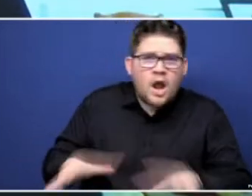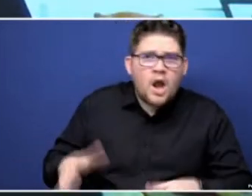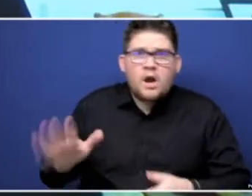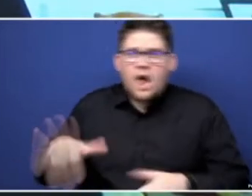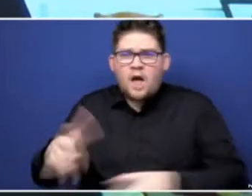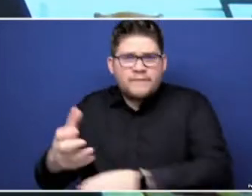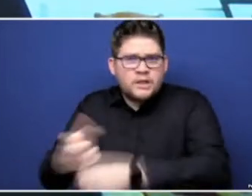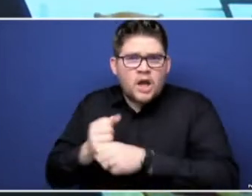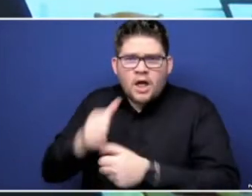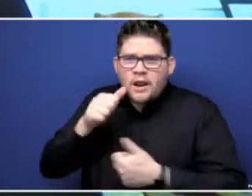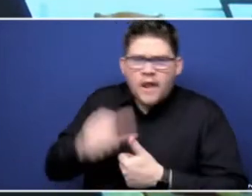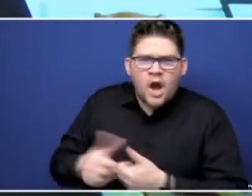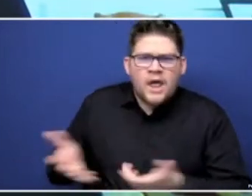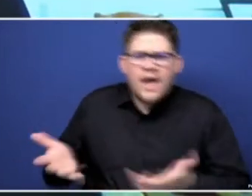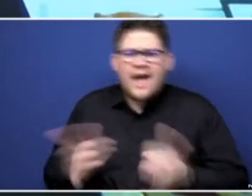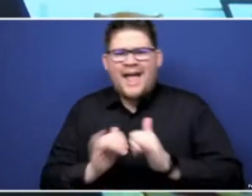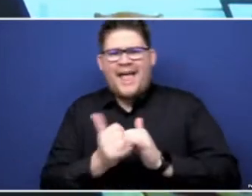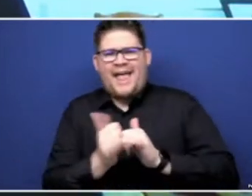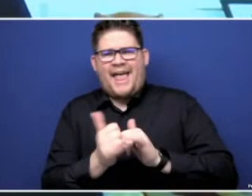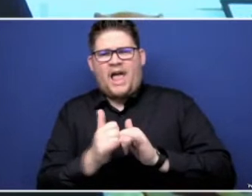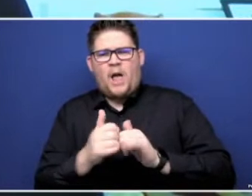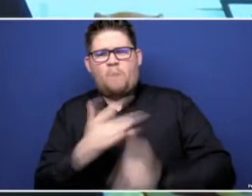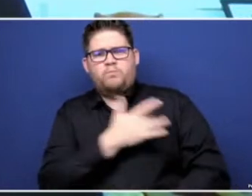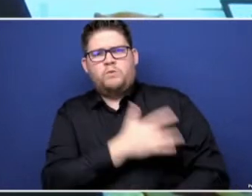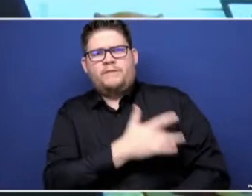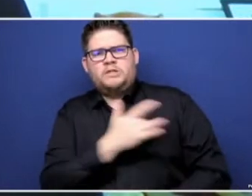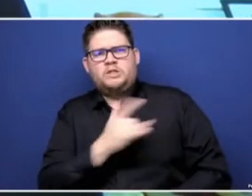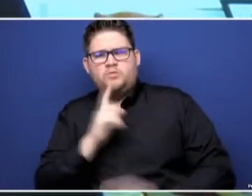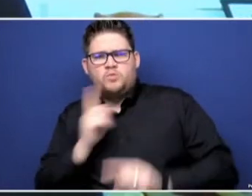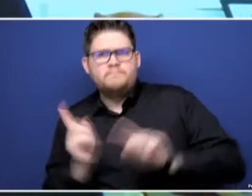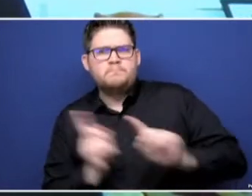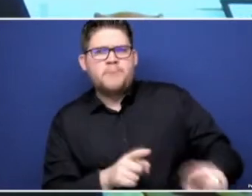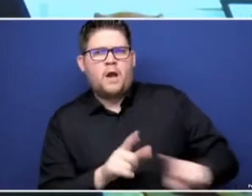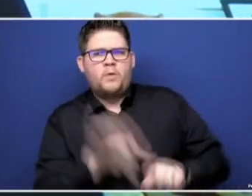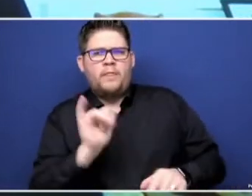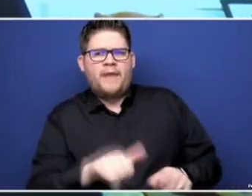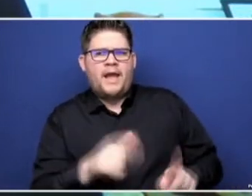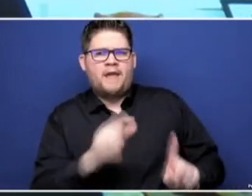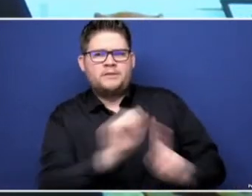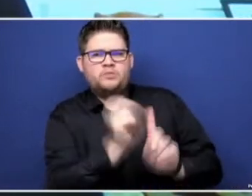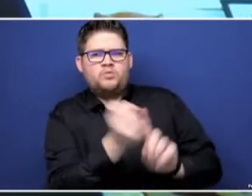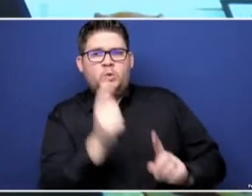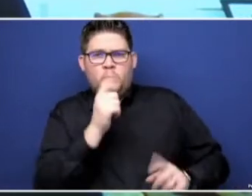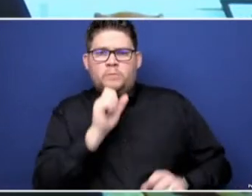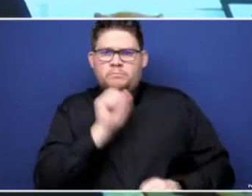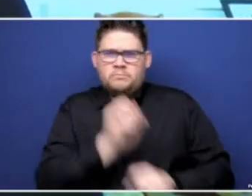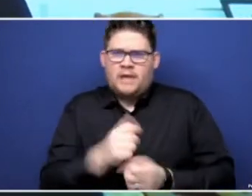those individuals receiving the letter will be able to immediately book their